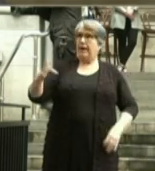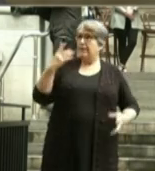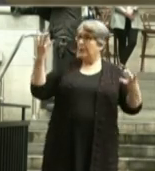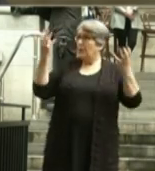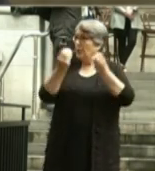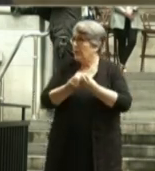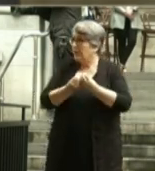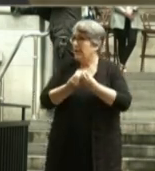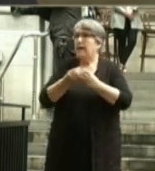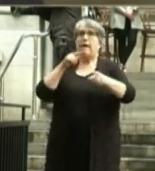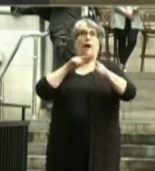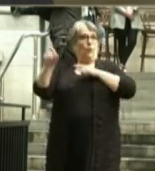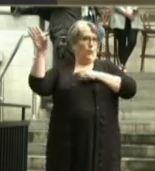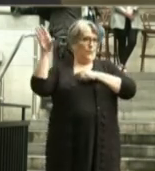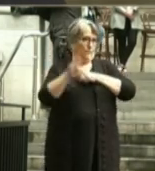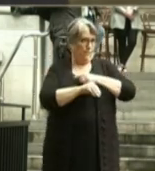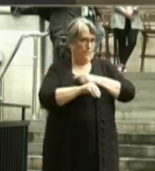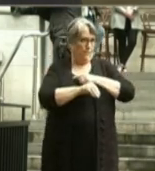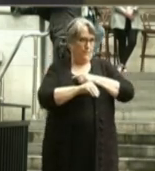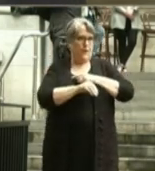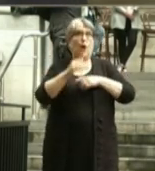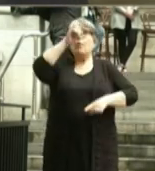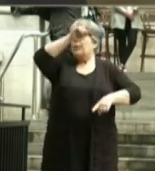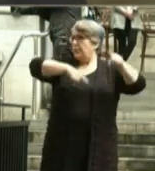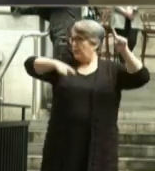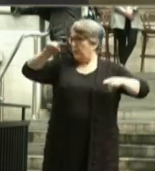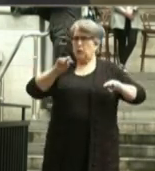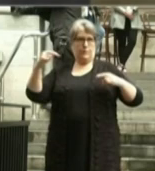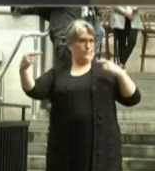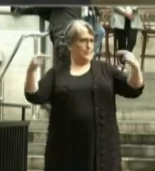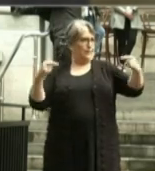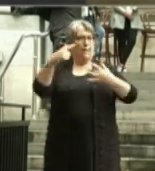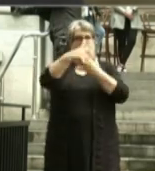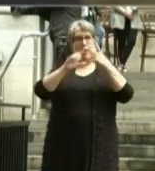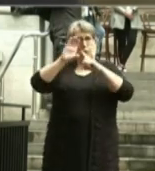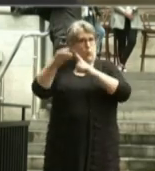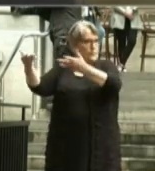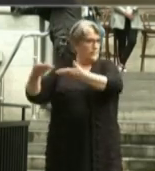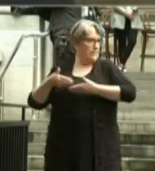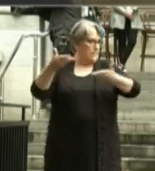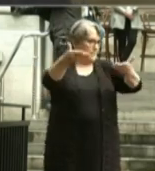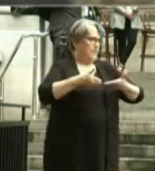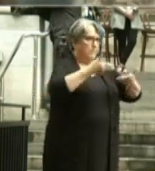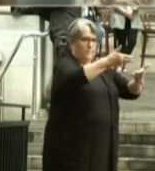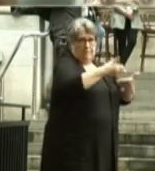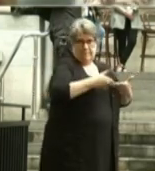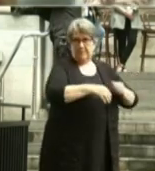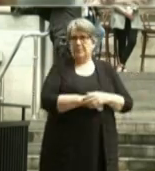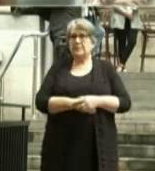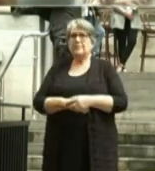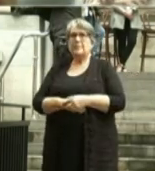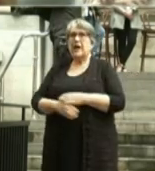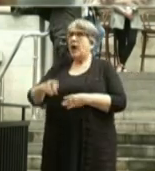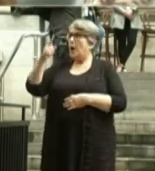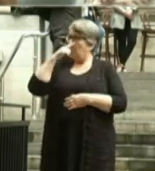with and learning from the diverse perspectives that other cultures provide.